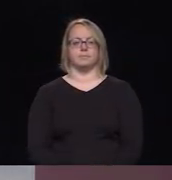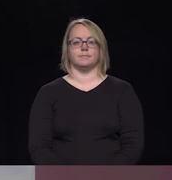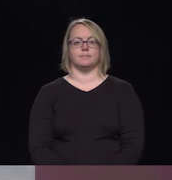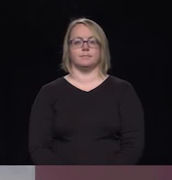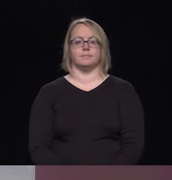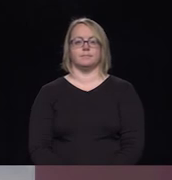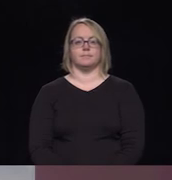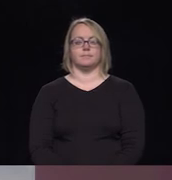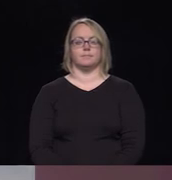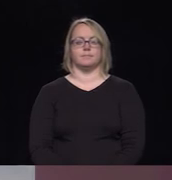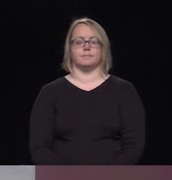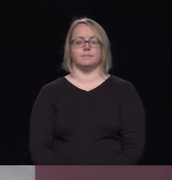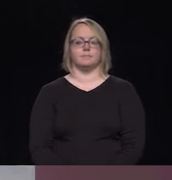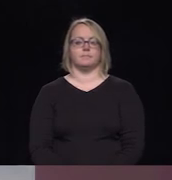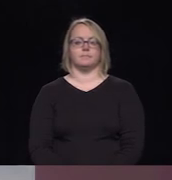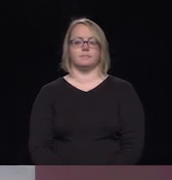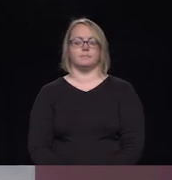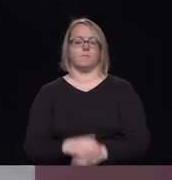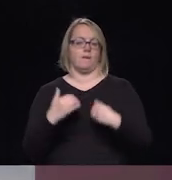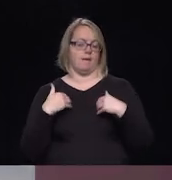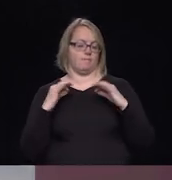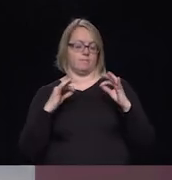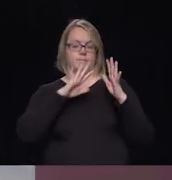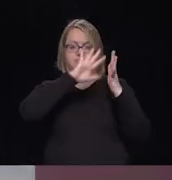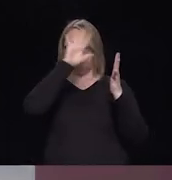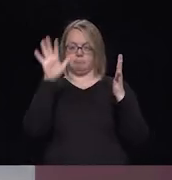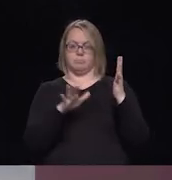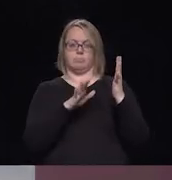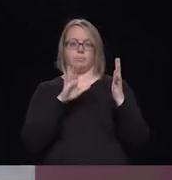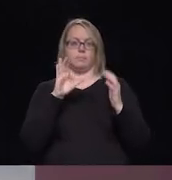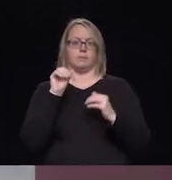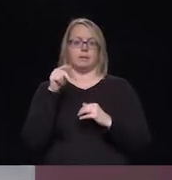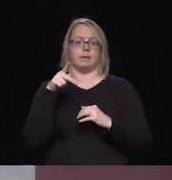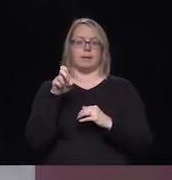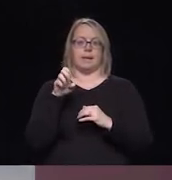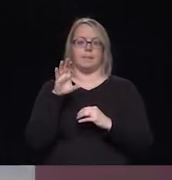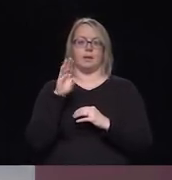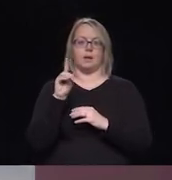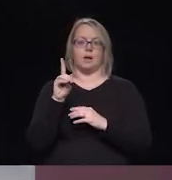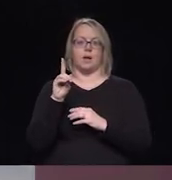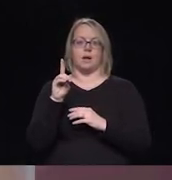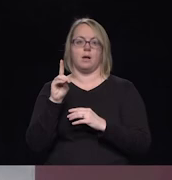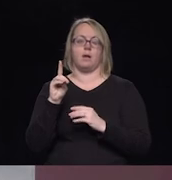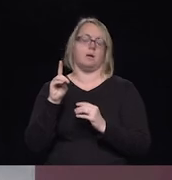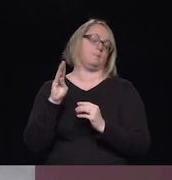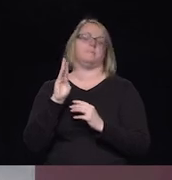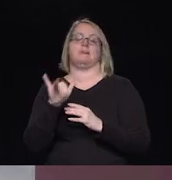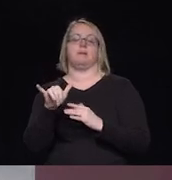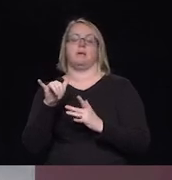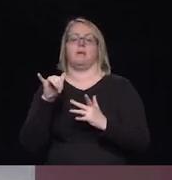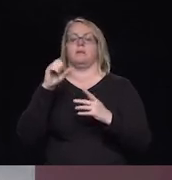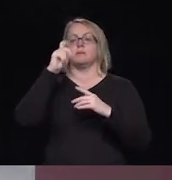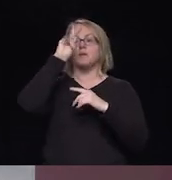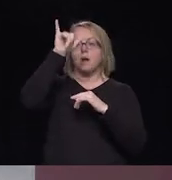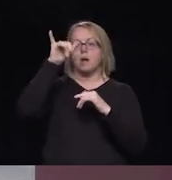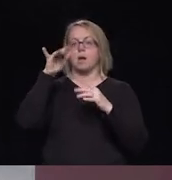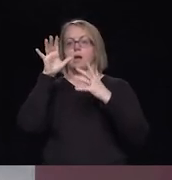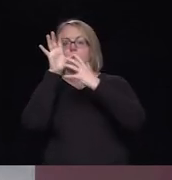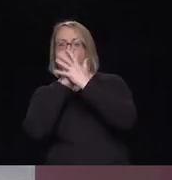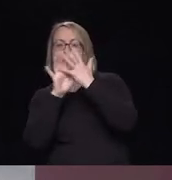Now we have our painting pretty much complete here. We've got the sky, the clouds, that glow,